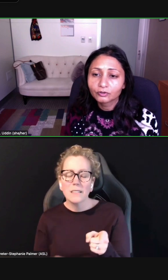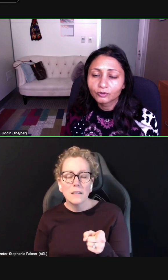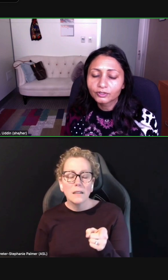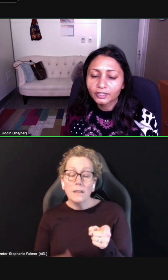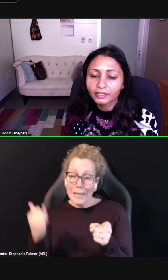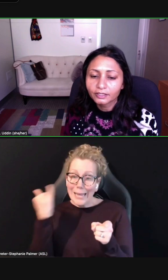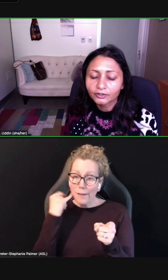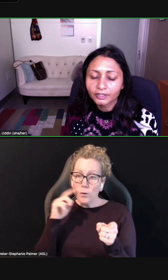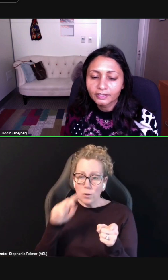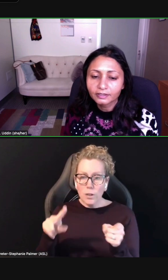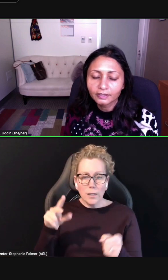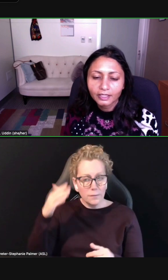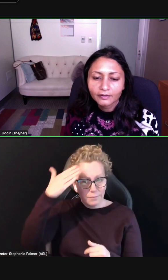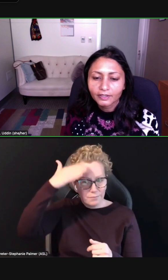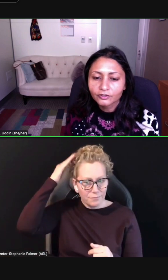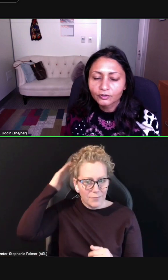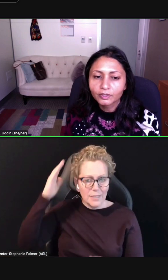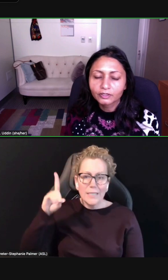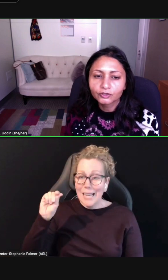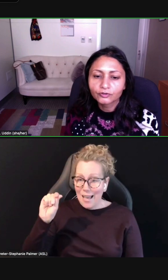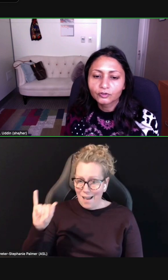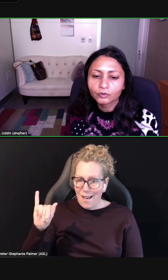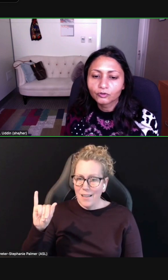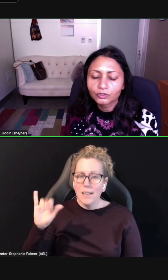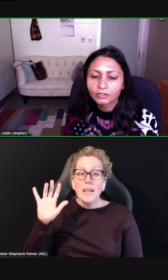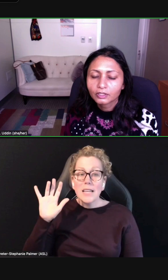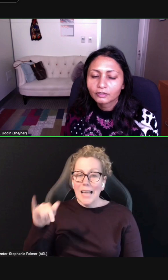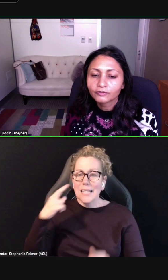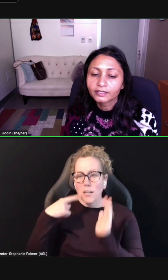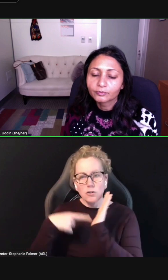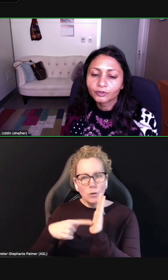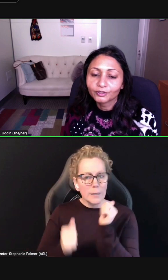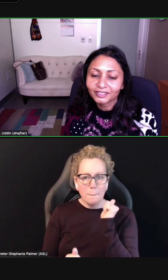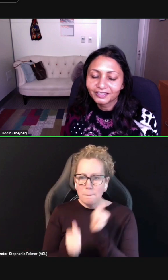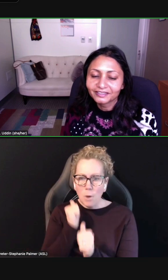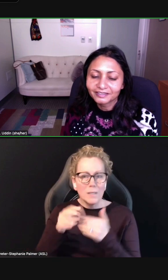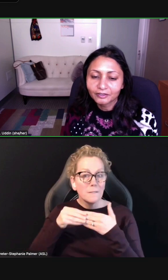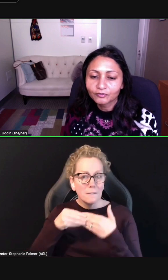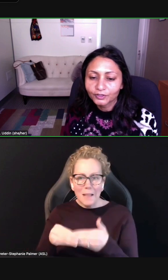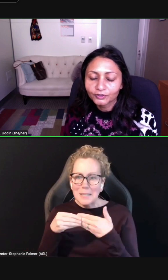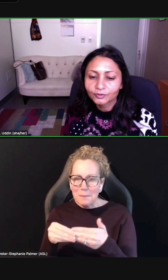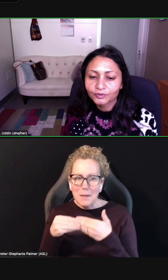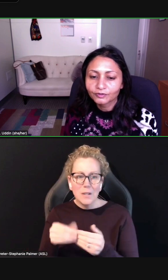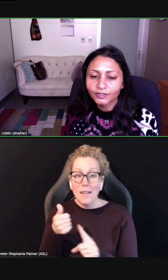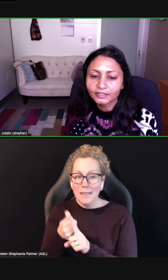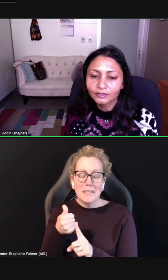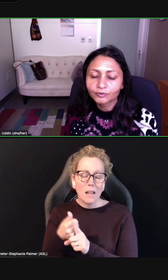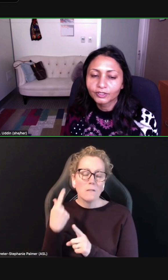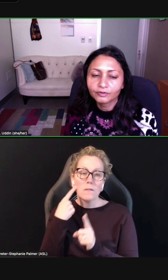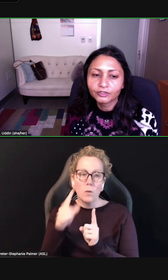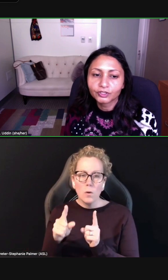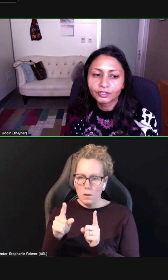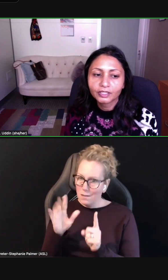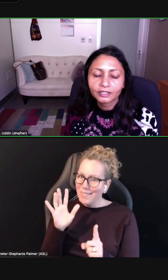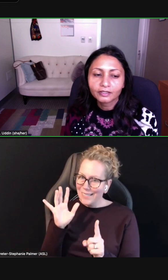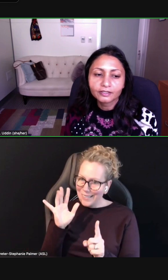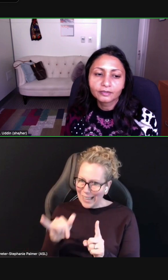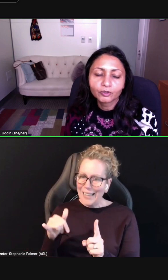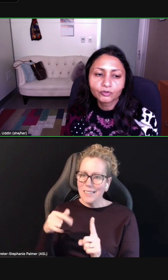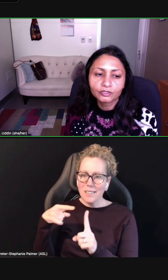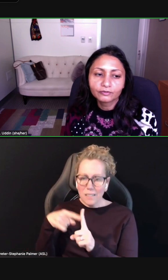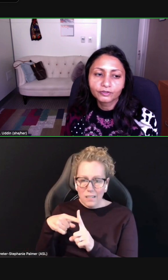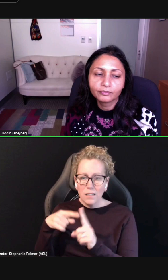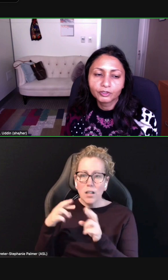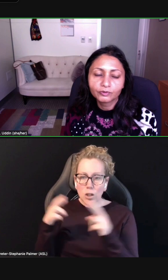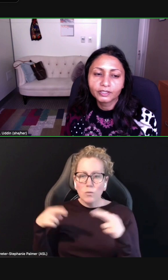you look at the dorsal anterior insula, that's the one that shows the most flexibility itself in terms of that's the brain region that is